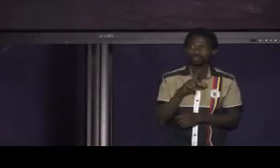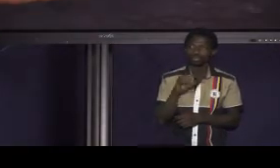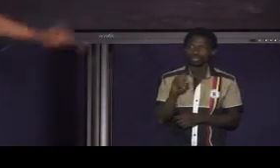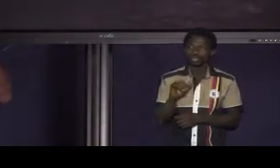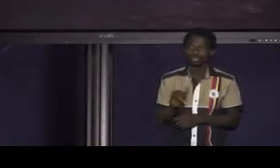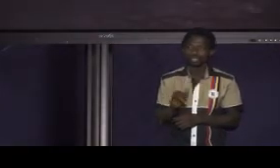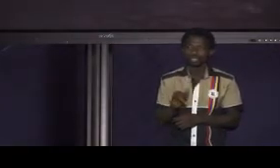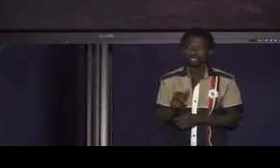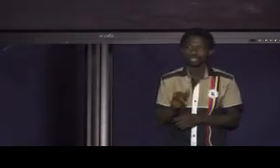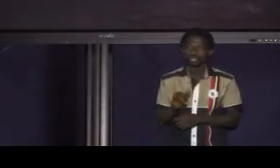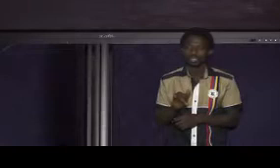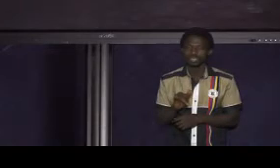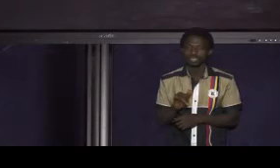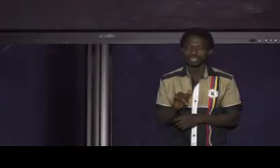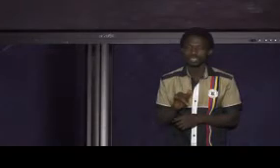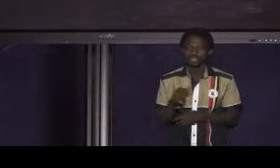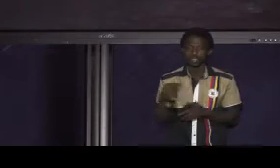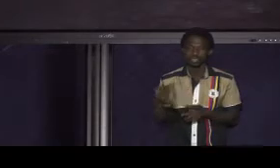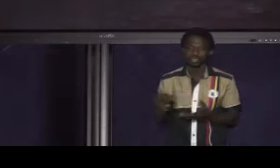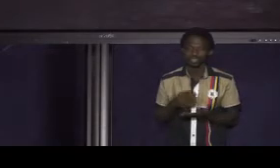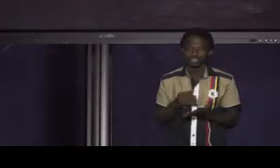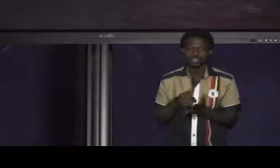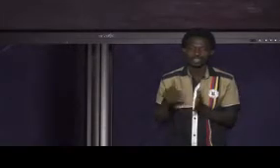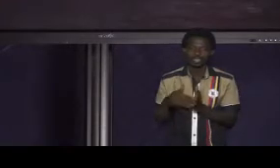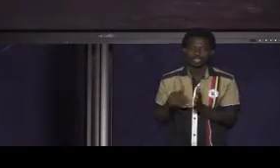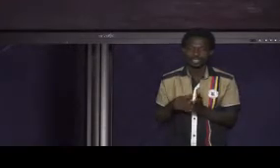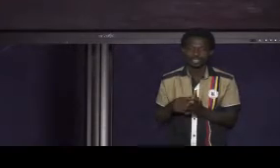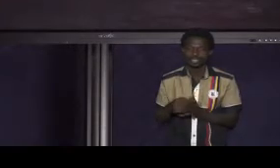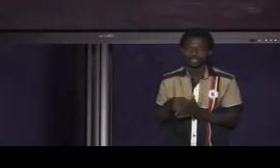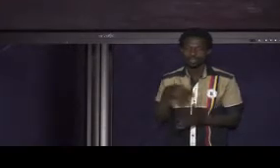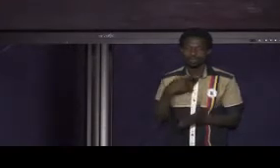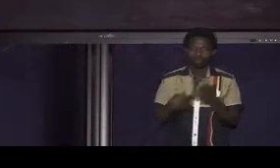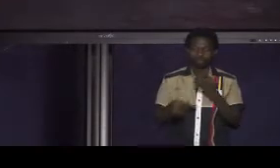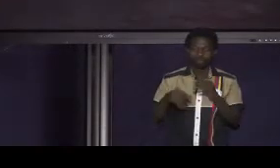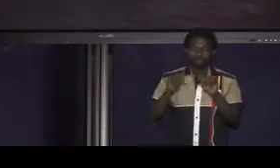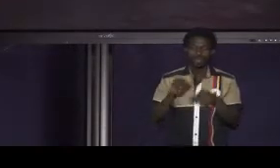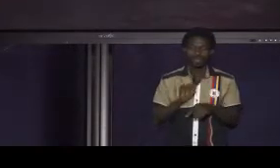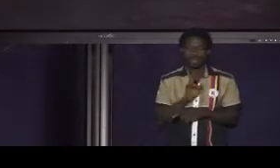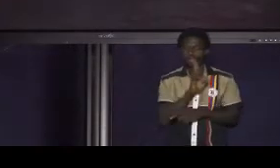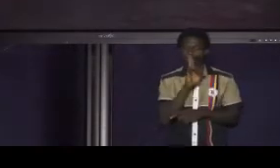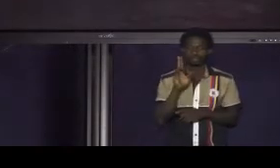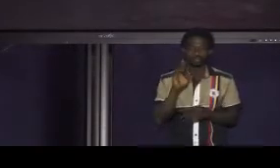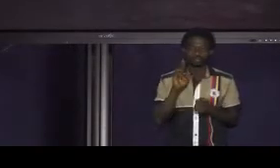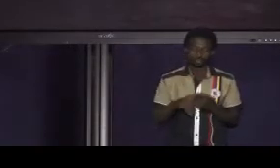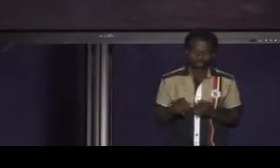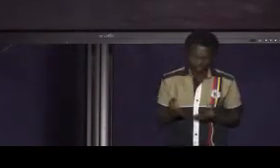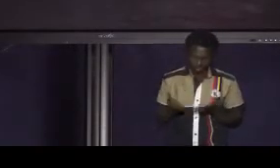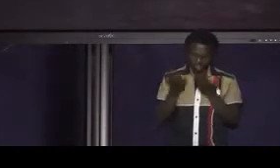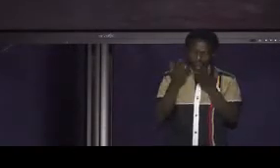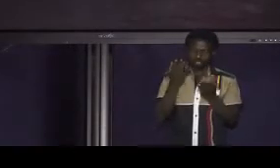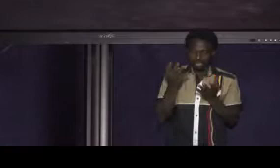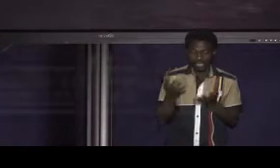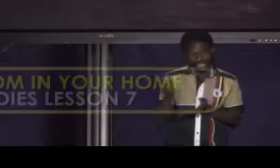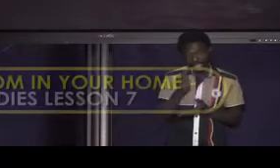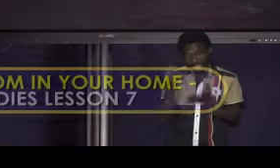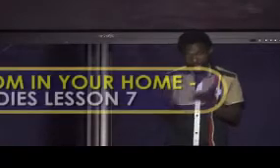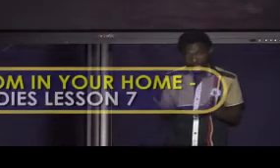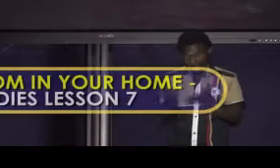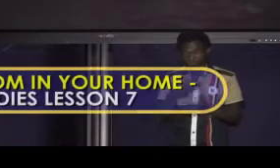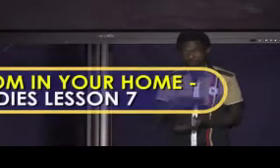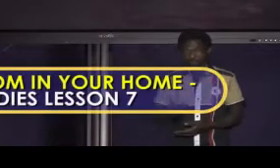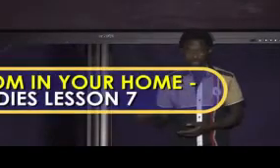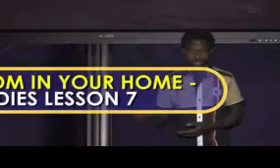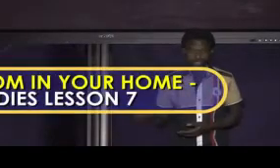P-U-L-L-E-Y, pulley. Let me sing it again. What can I use to lift a